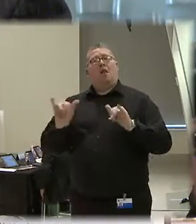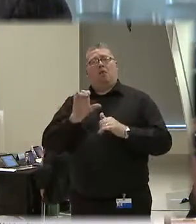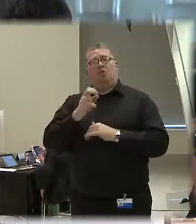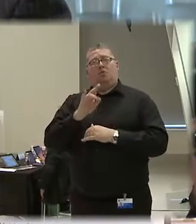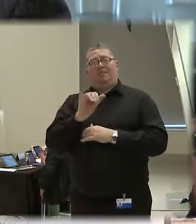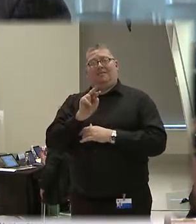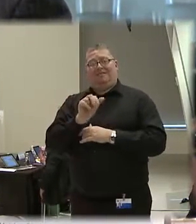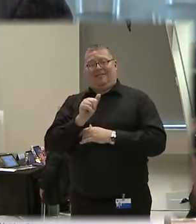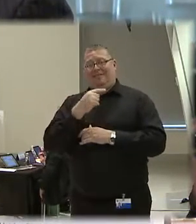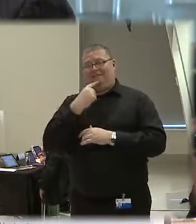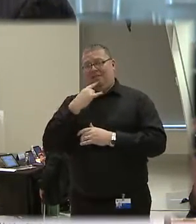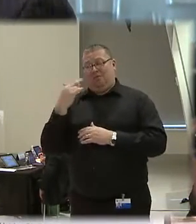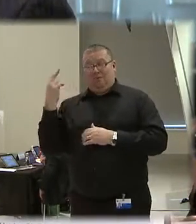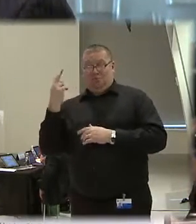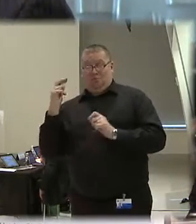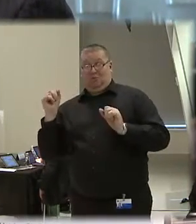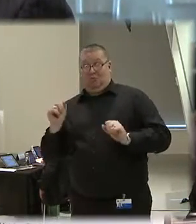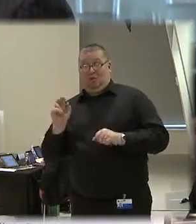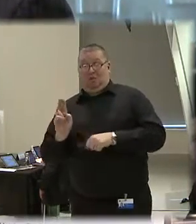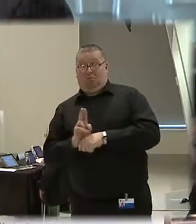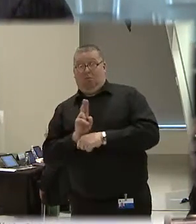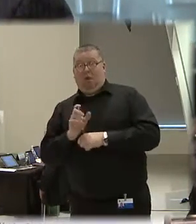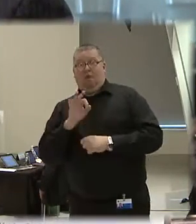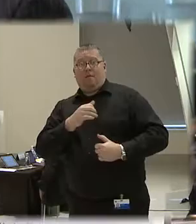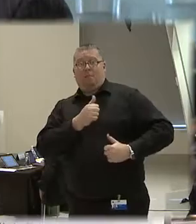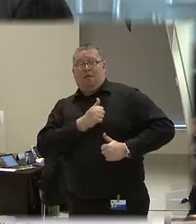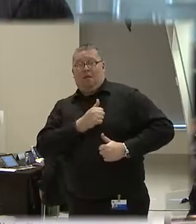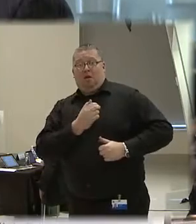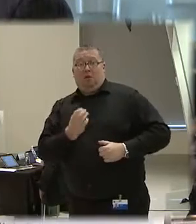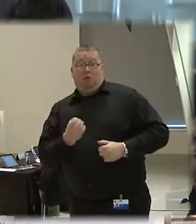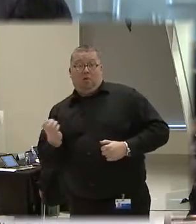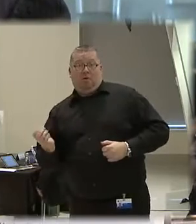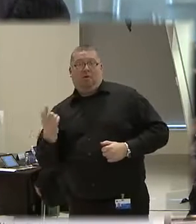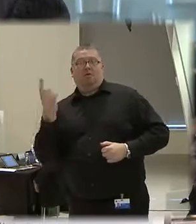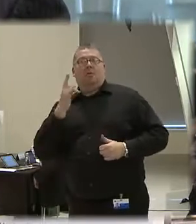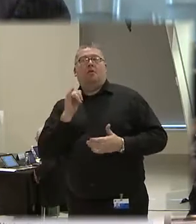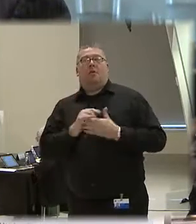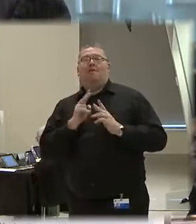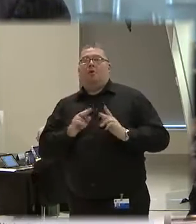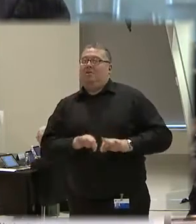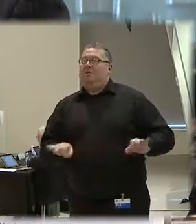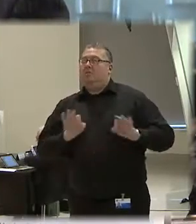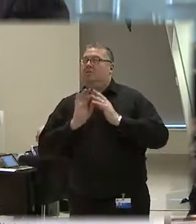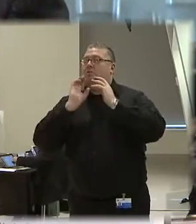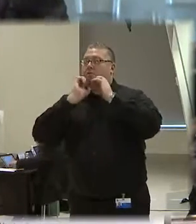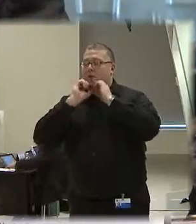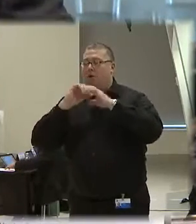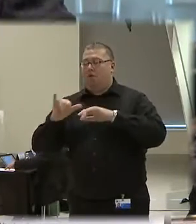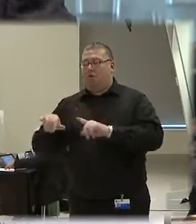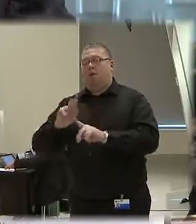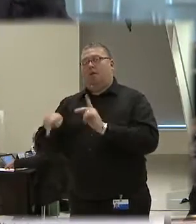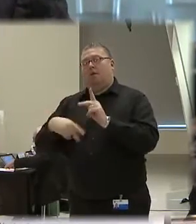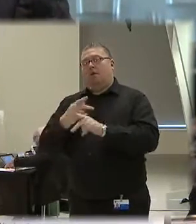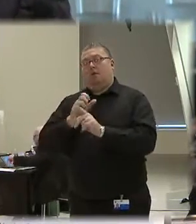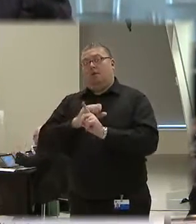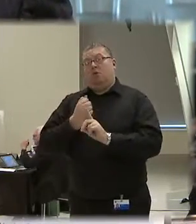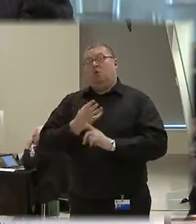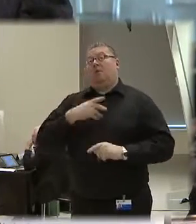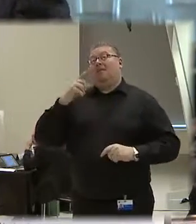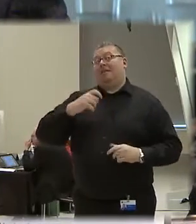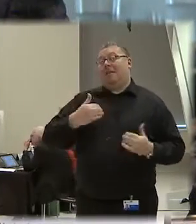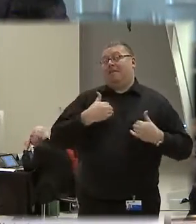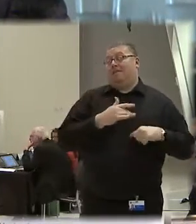said, the reasonable use of military equipment is something that's critical in these situations. And while we need to